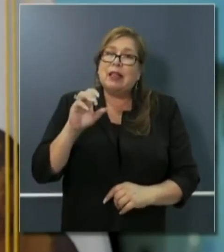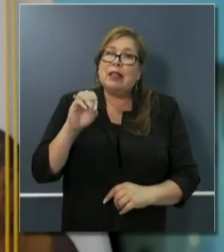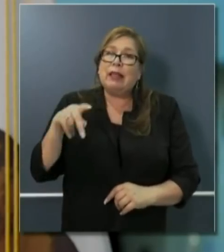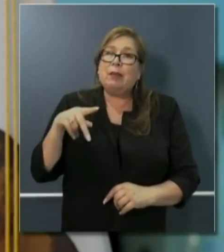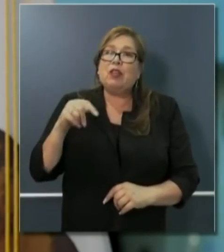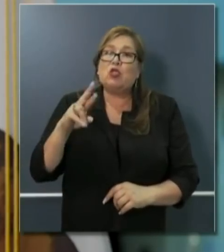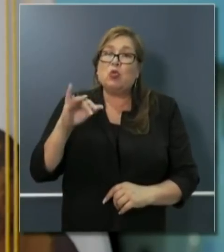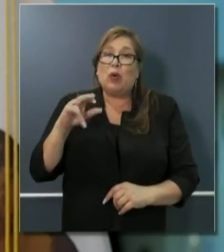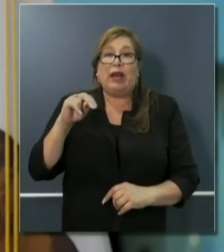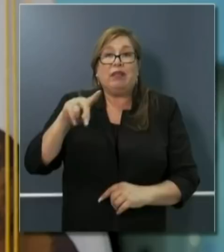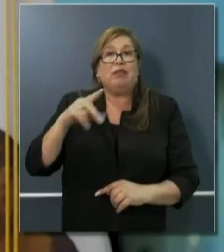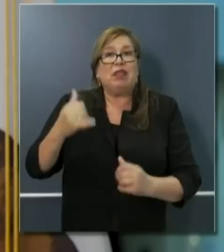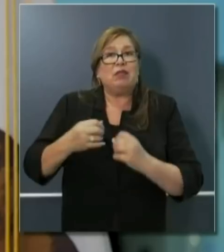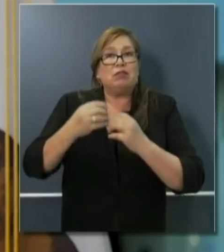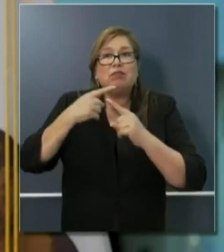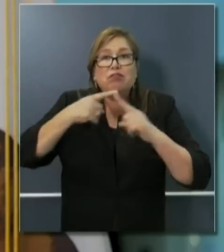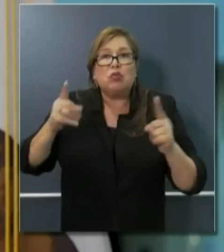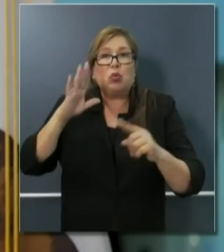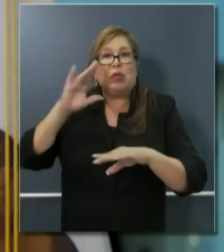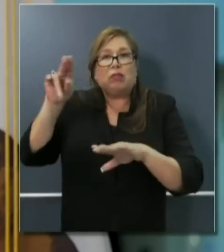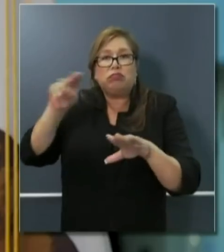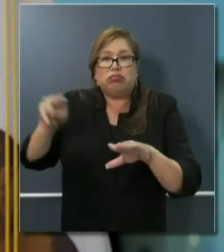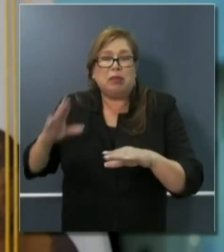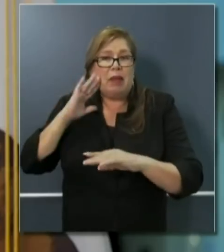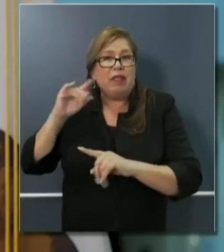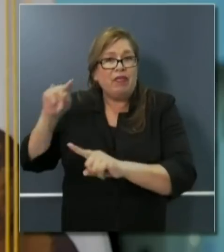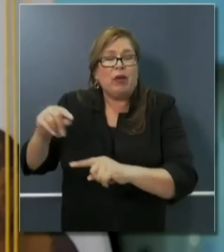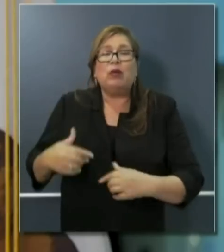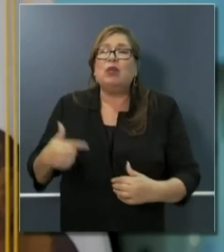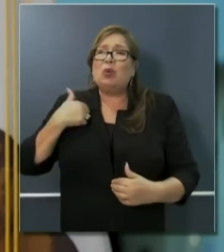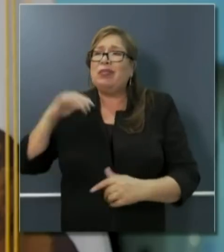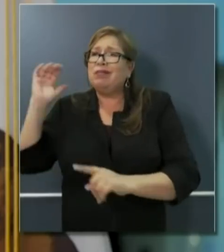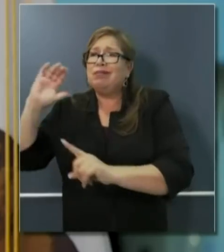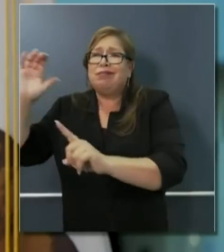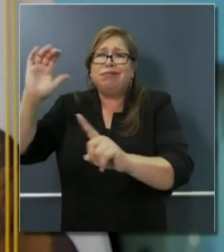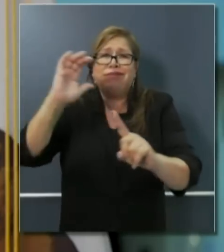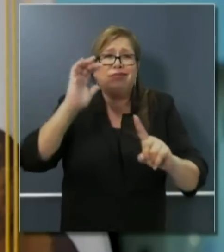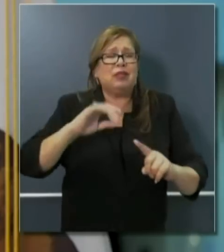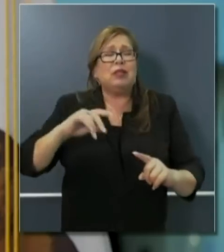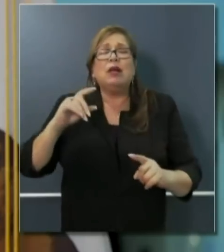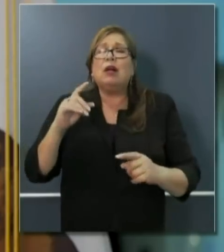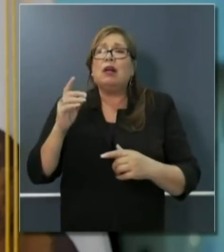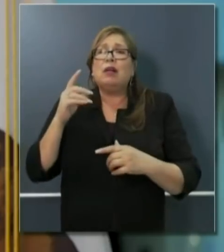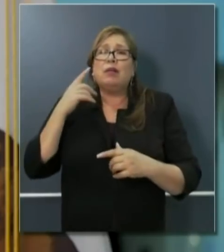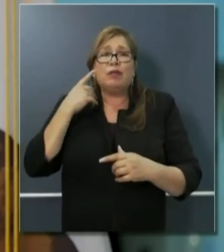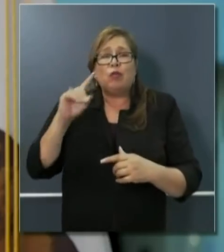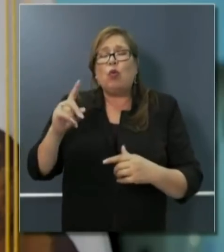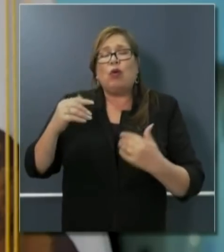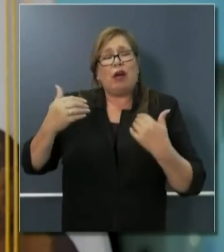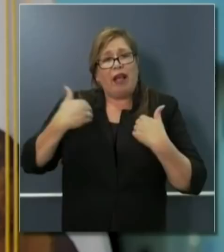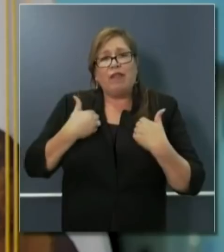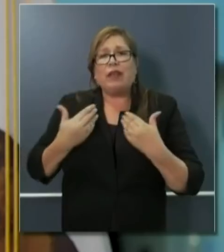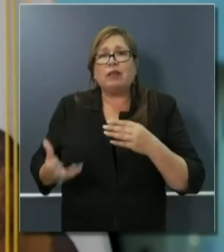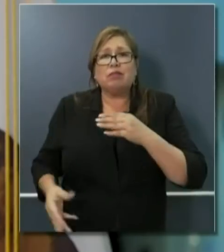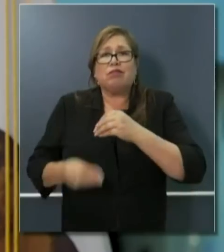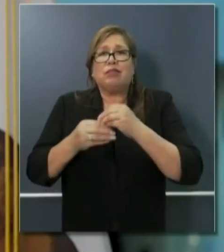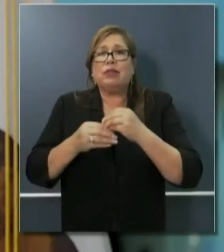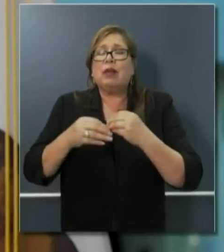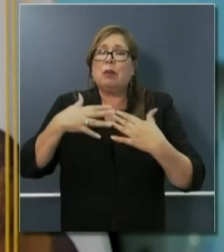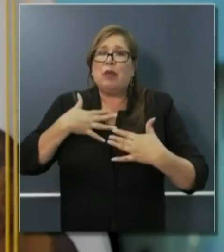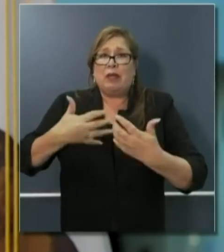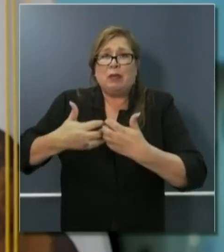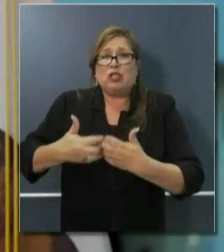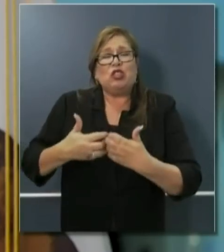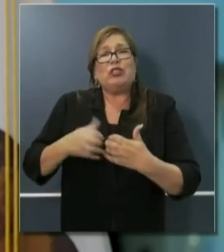and going out, as I said, already finding over 4,252 ventilators as part of phase one goal of 10,000. So